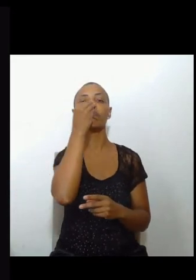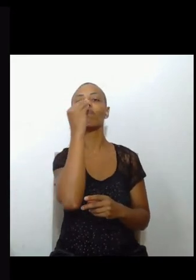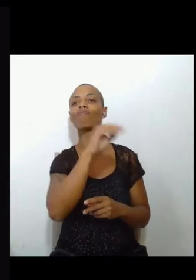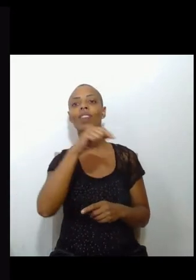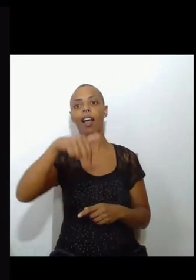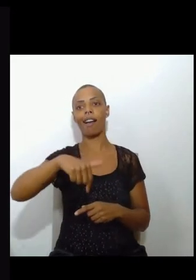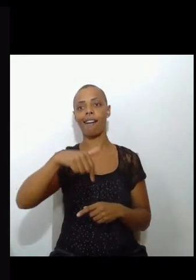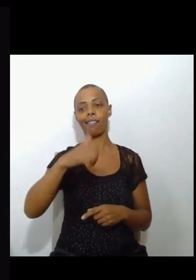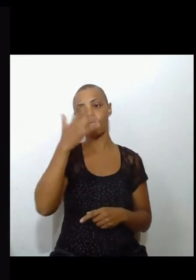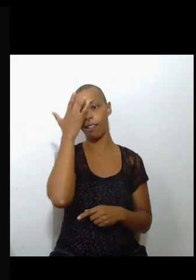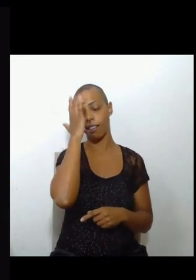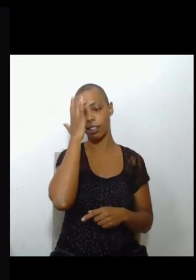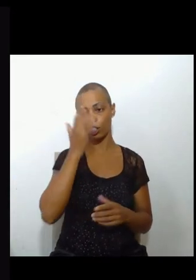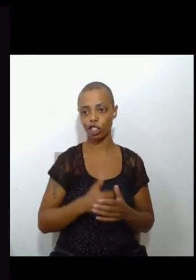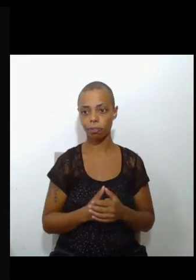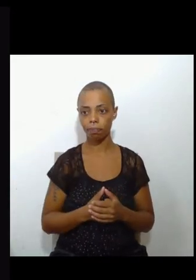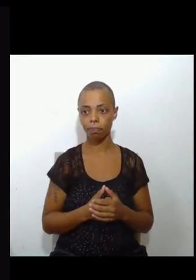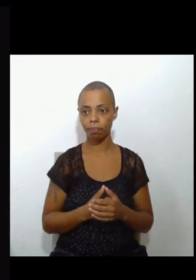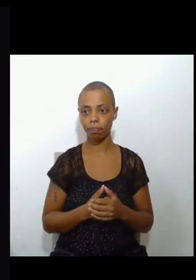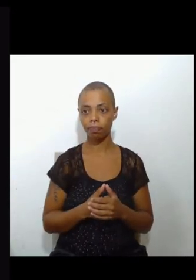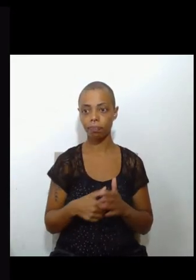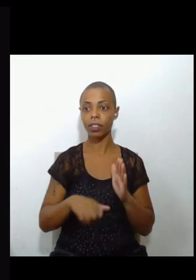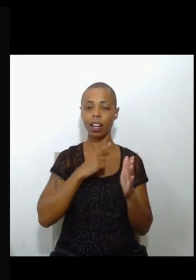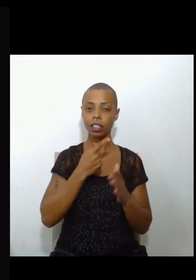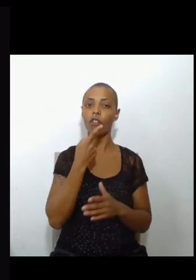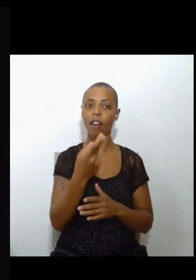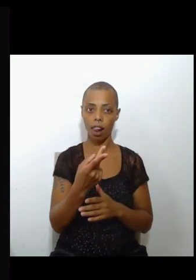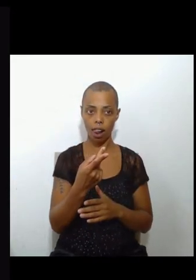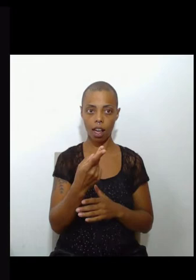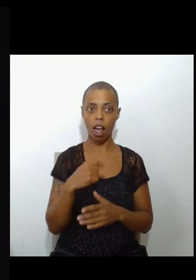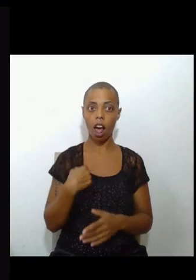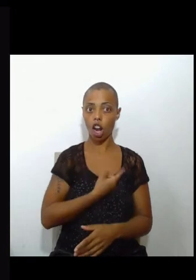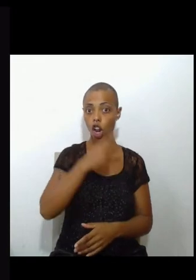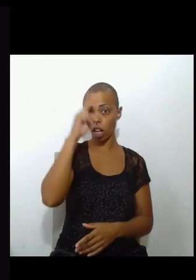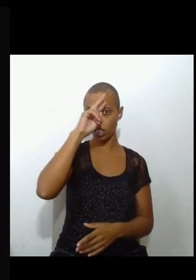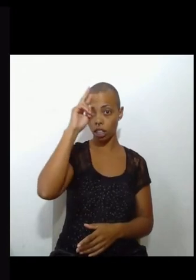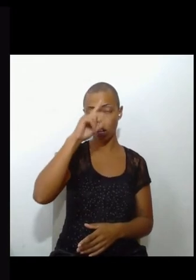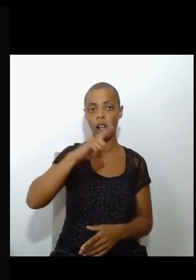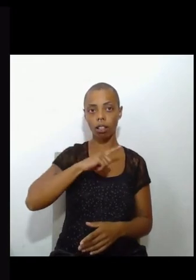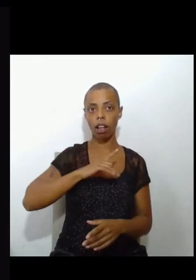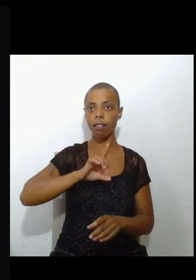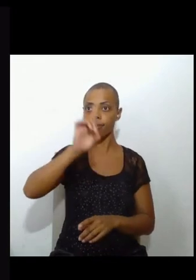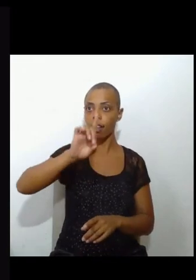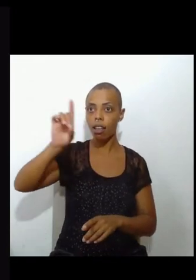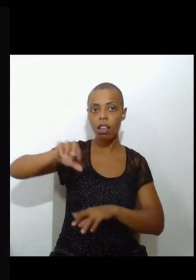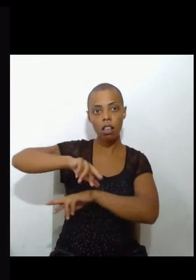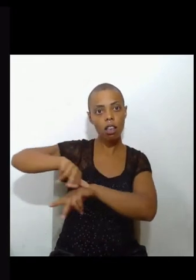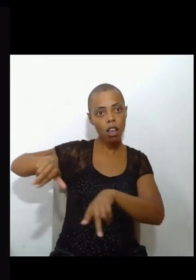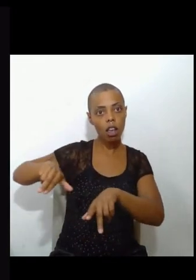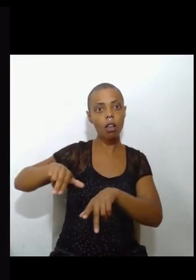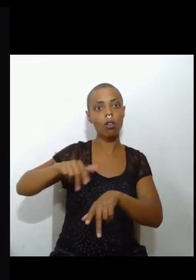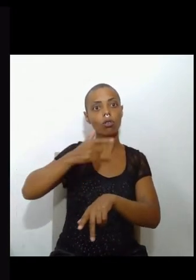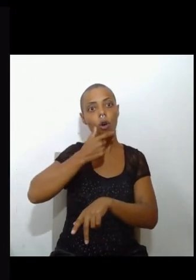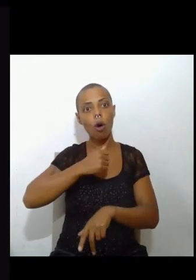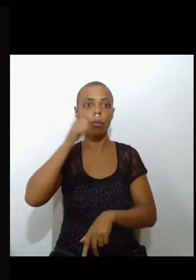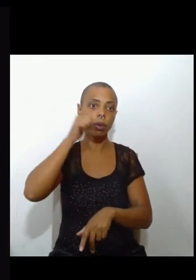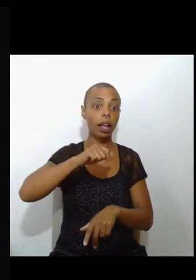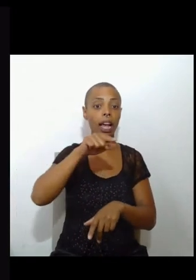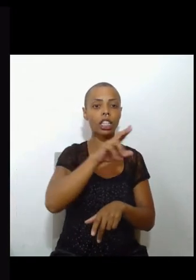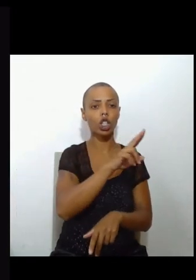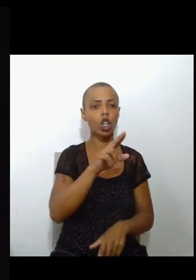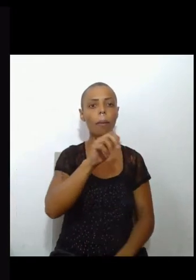from gods and goddesses times and even the name aravani comes from one such story which I would like to share